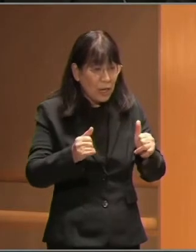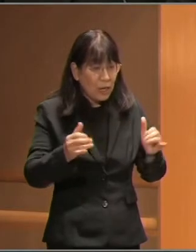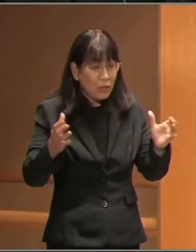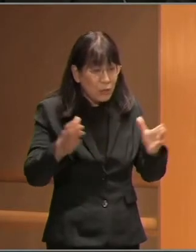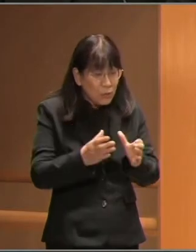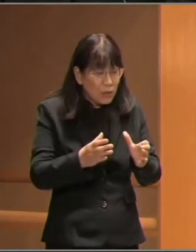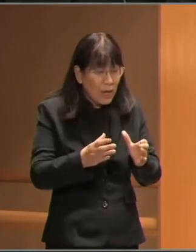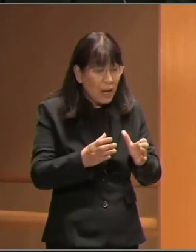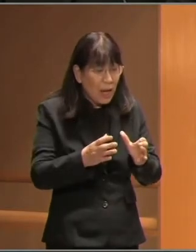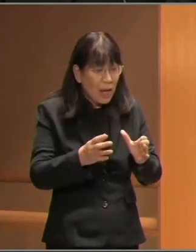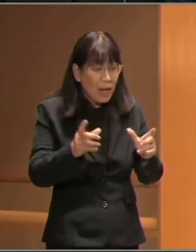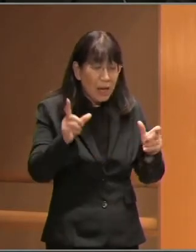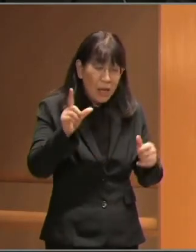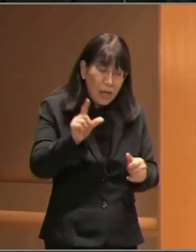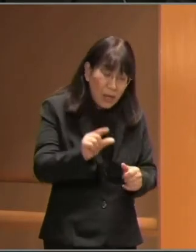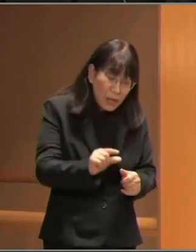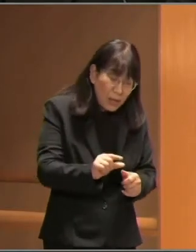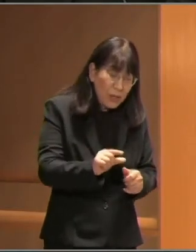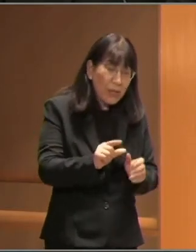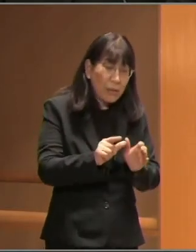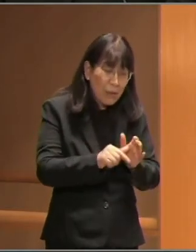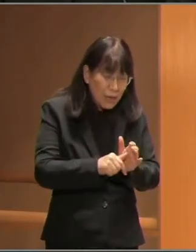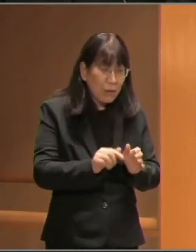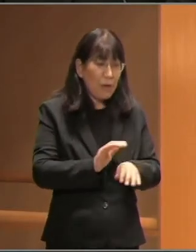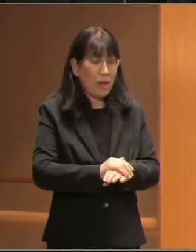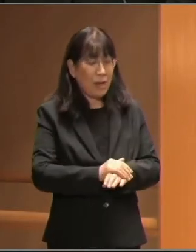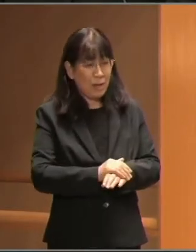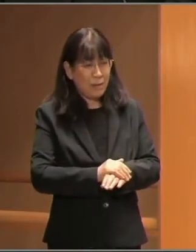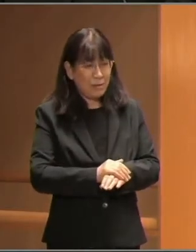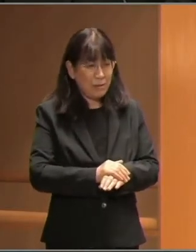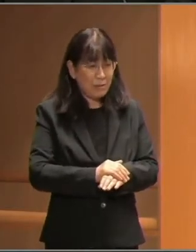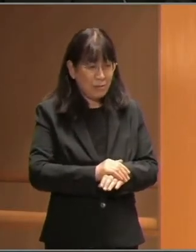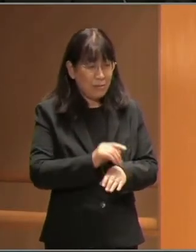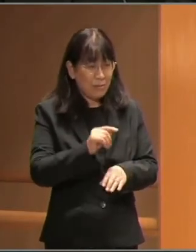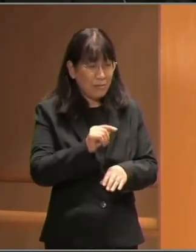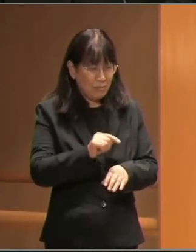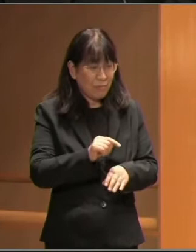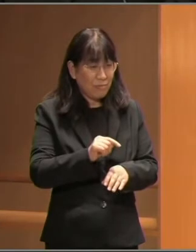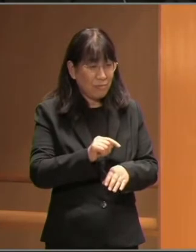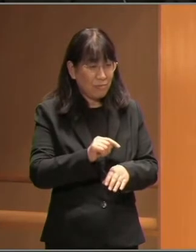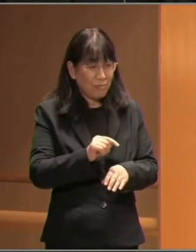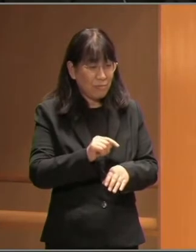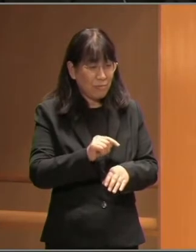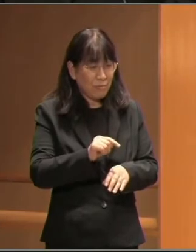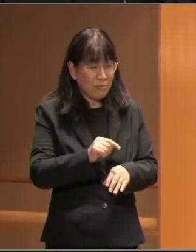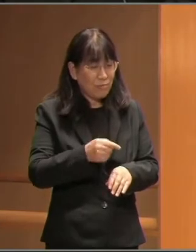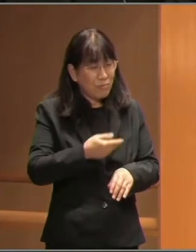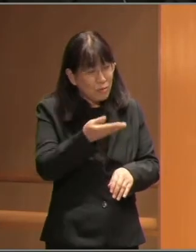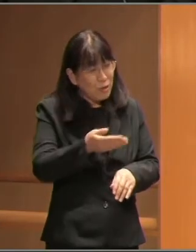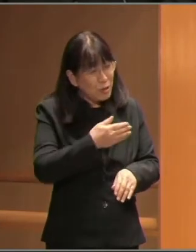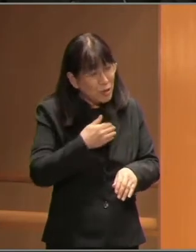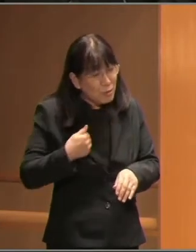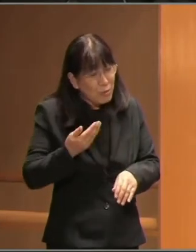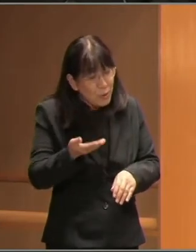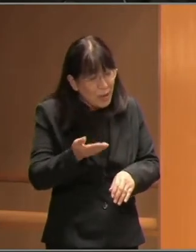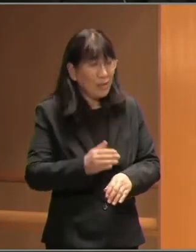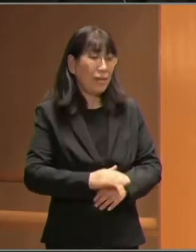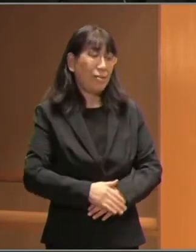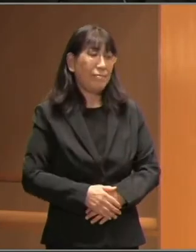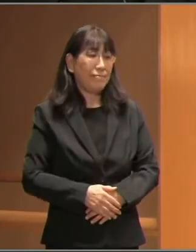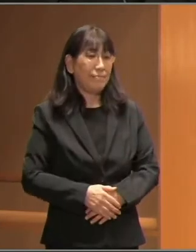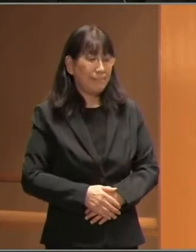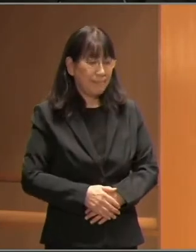But now, when these experts will be disappearing, after all, it would be